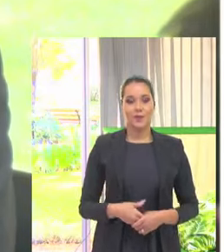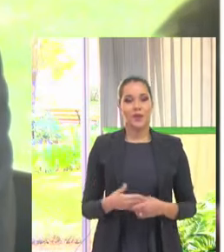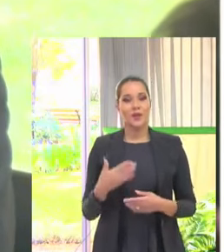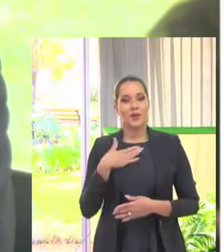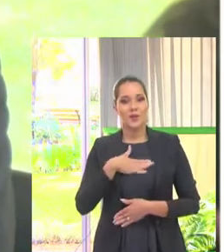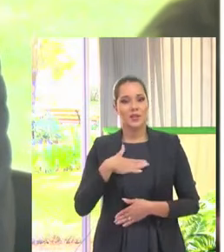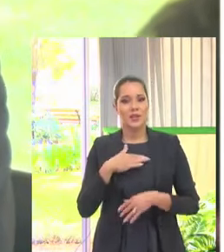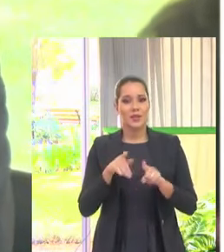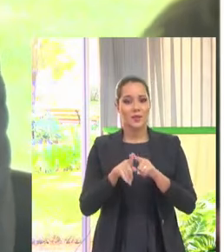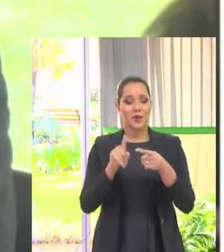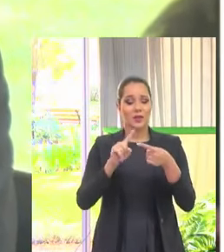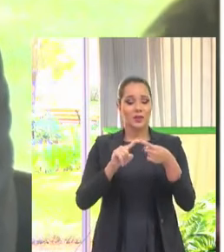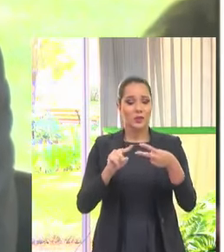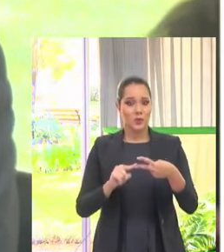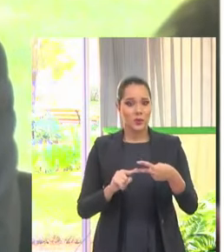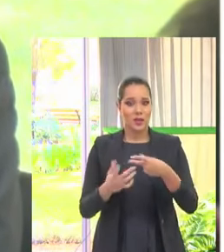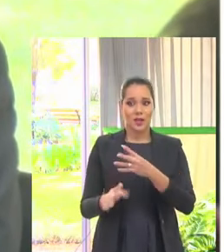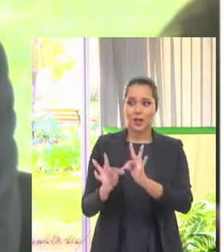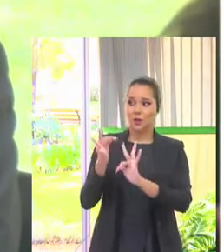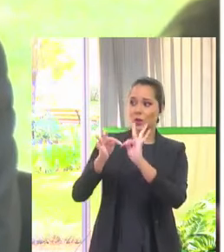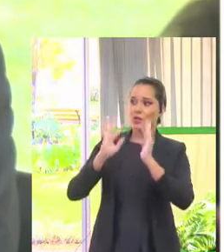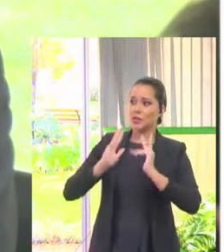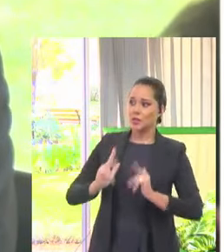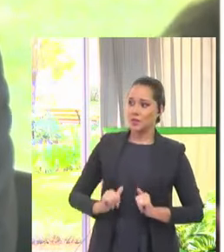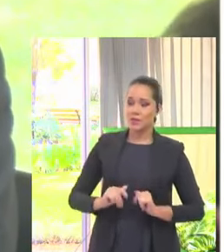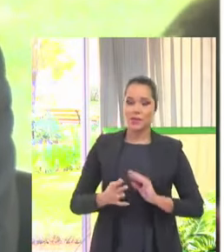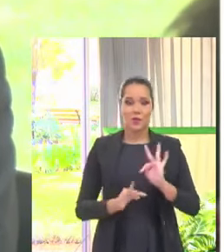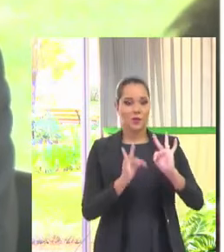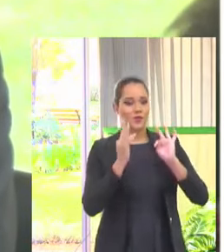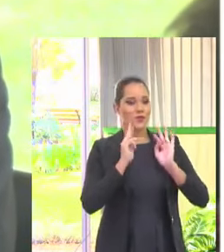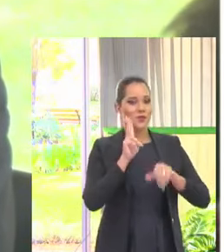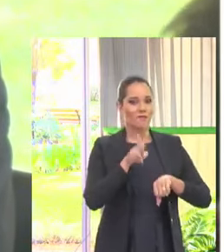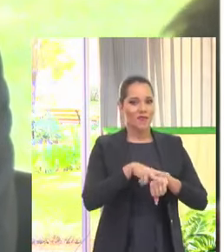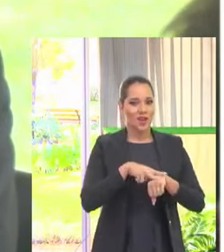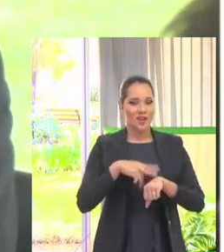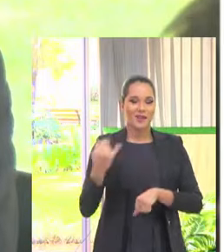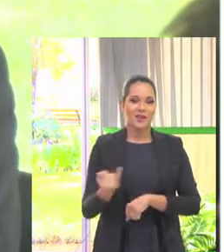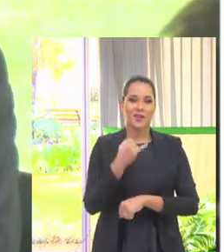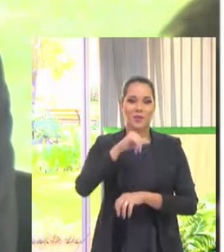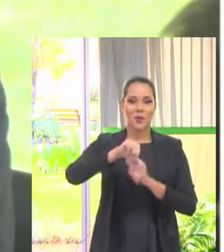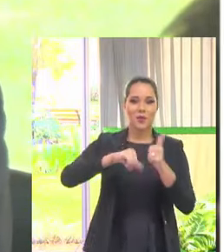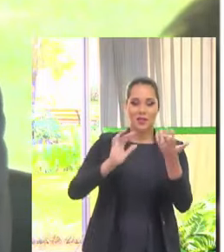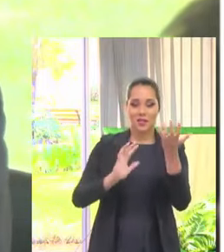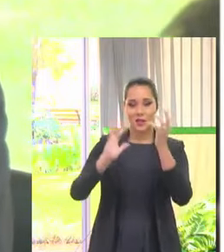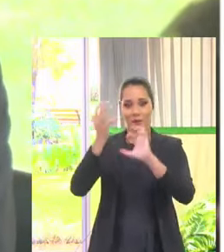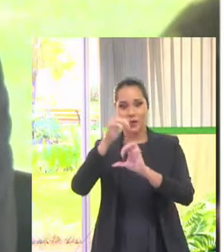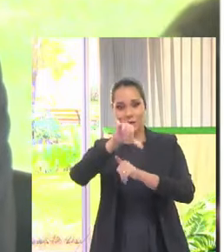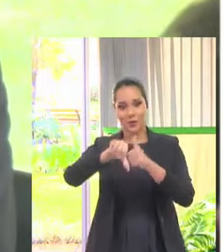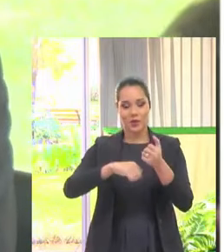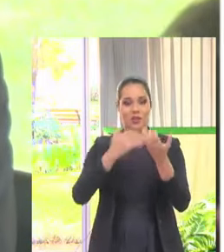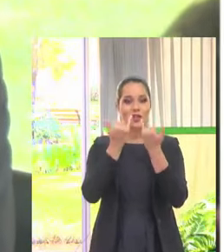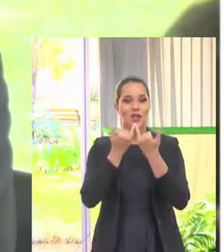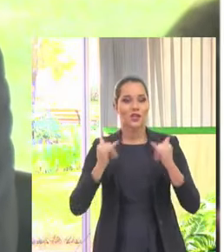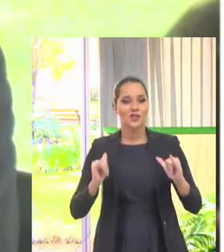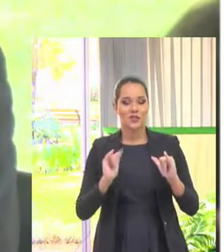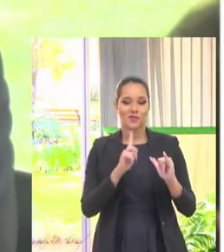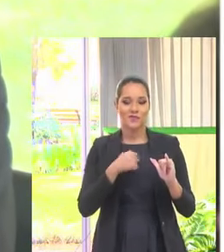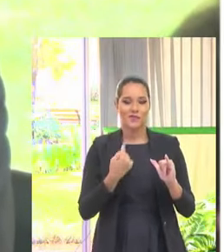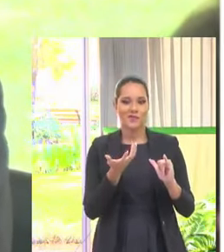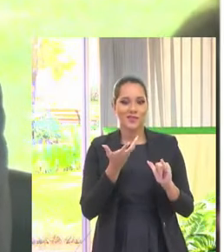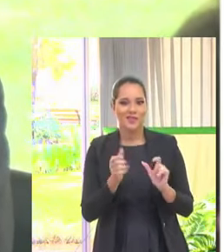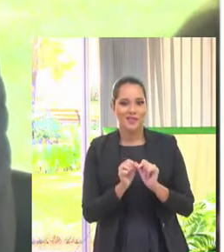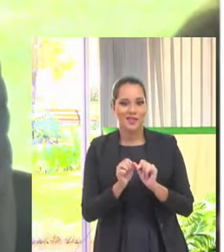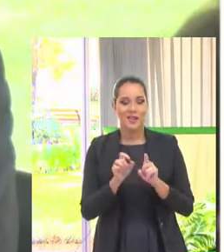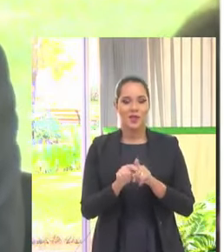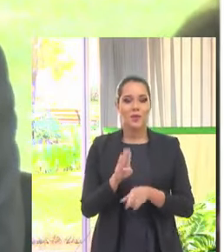green technologies, which are important for climate change and for the energy transition that we all hope to accomplish, as well as